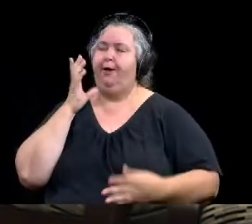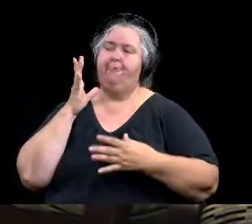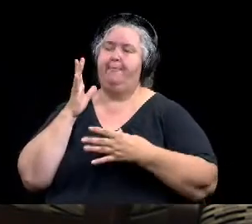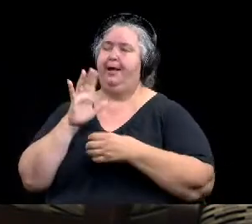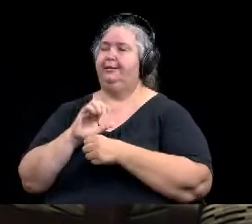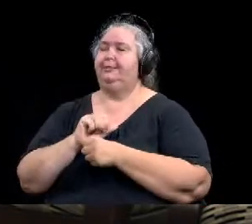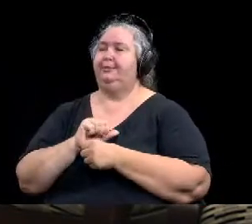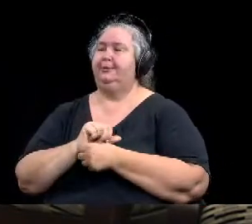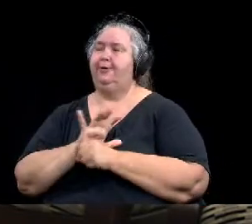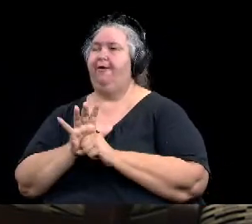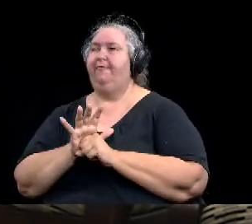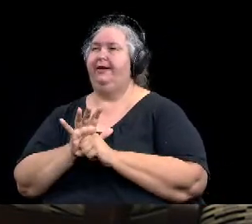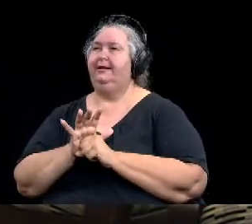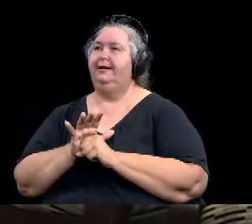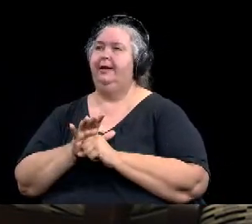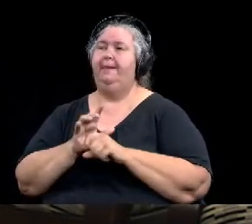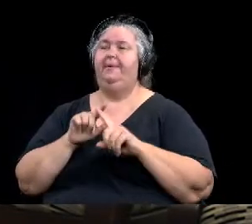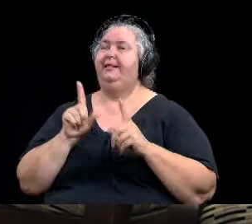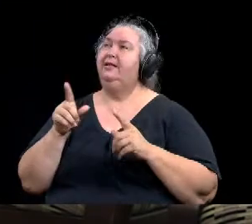average person?